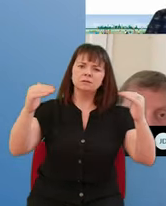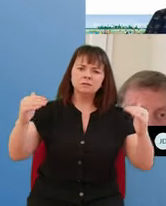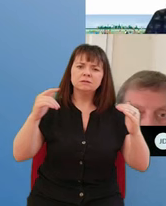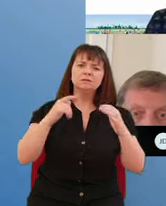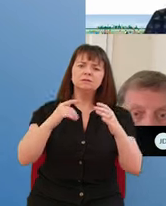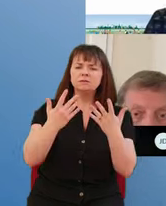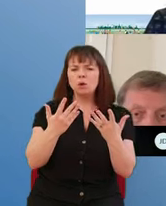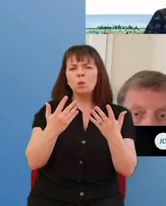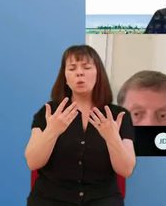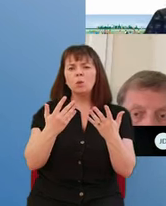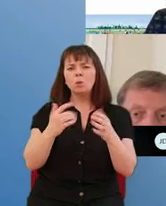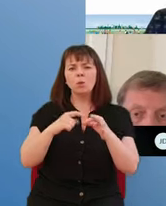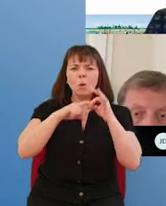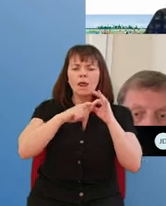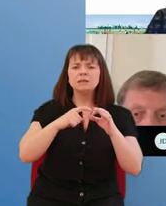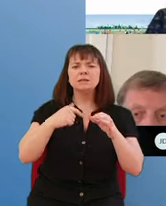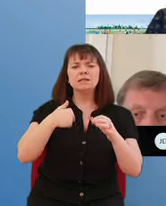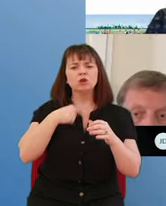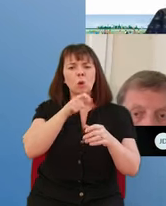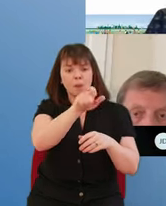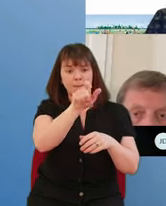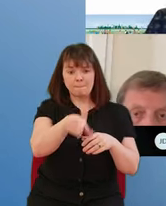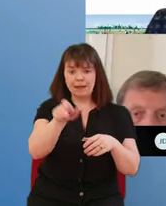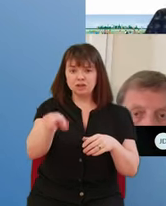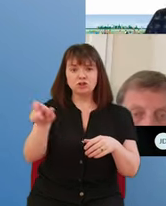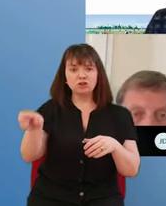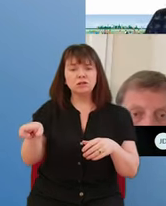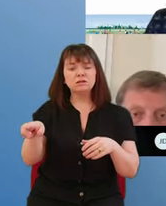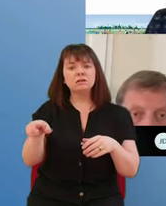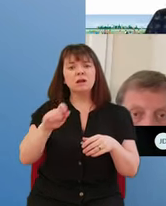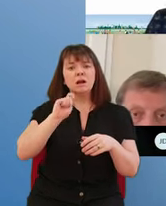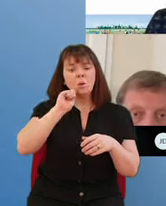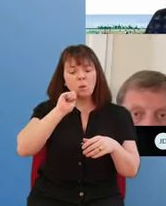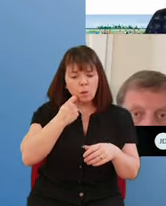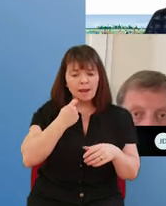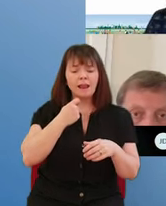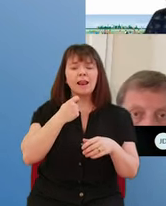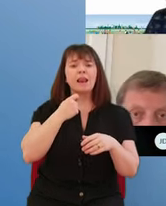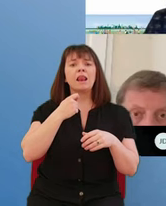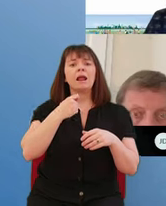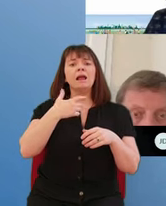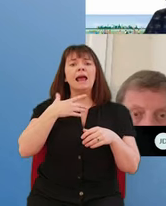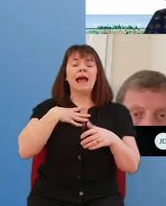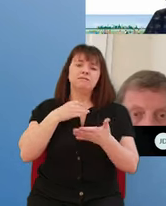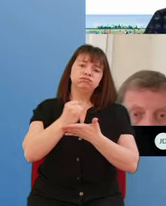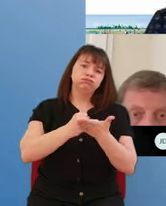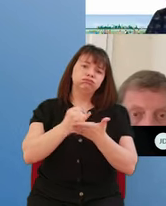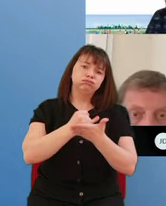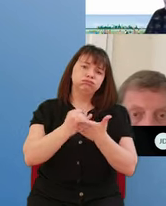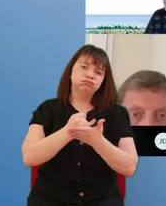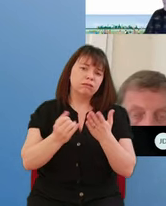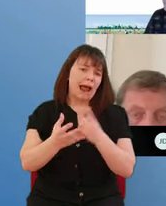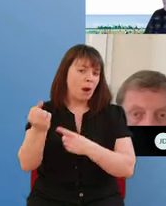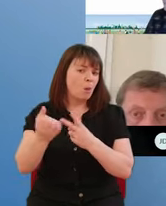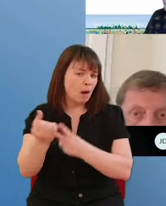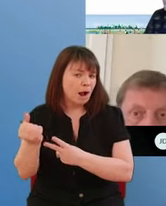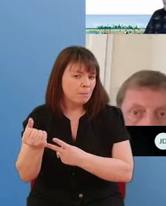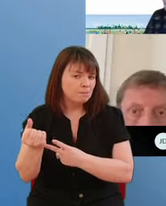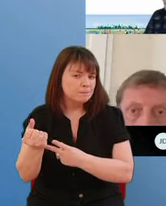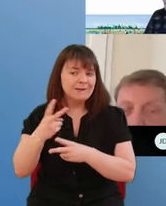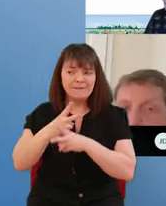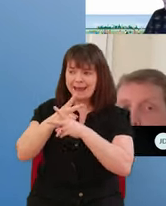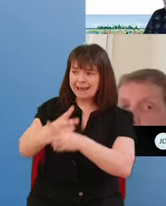to really target this care going forwards, which I think will support those roles, certainly with the requirements of the PCN, DES, inequalities,